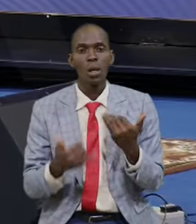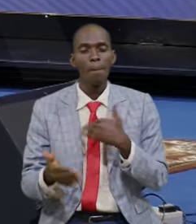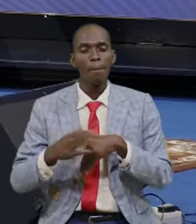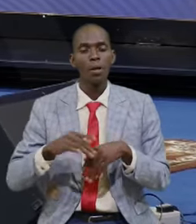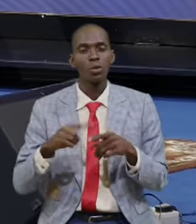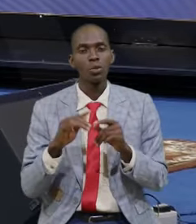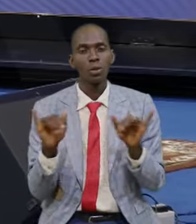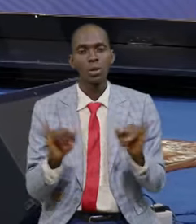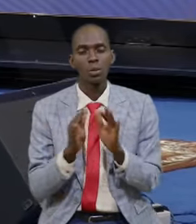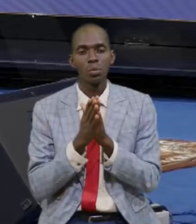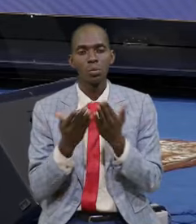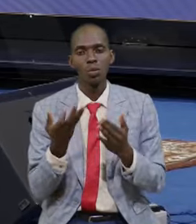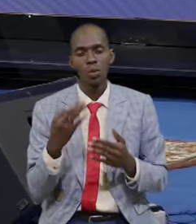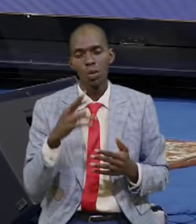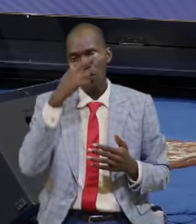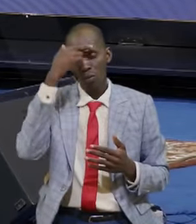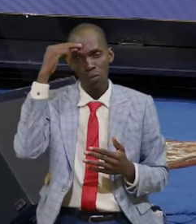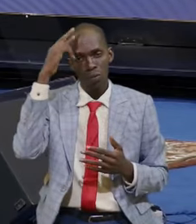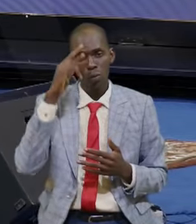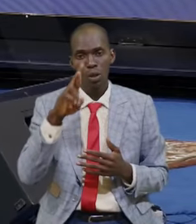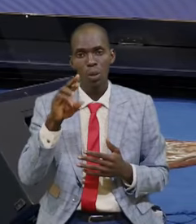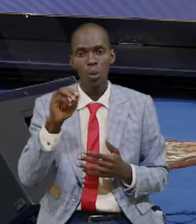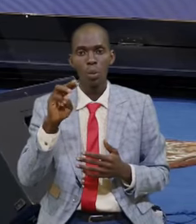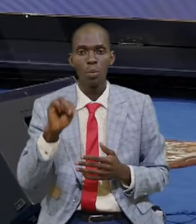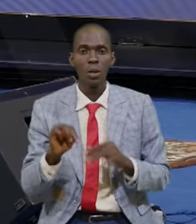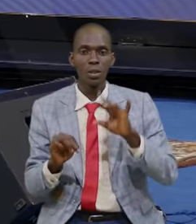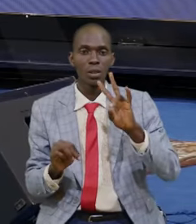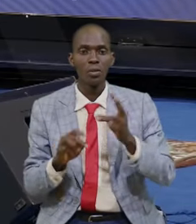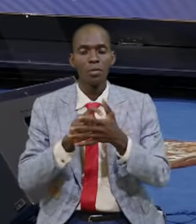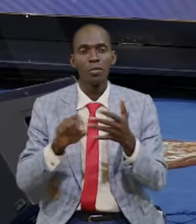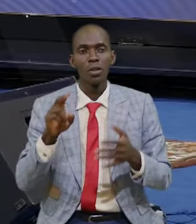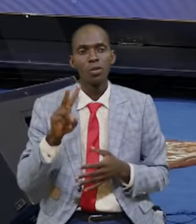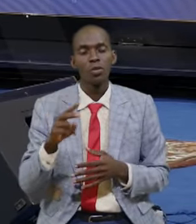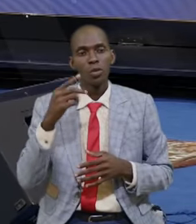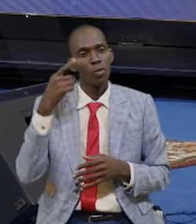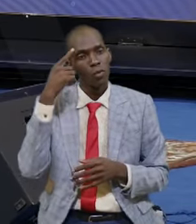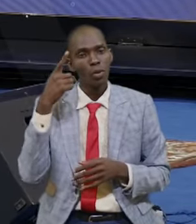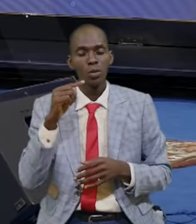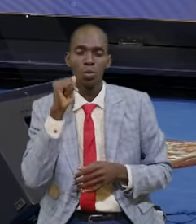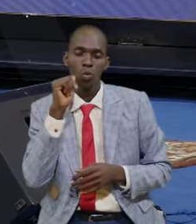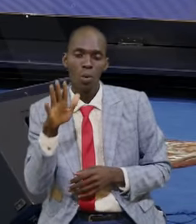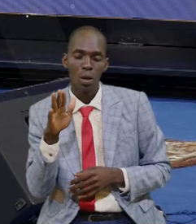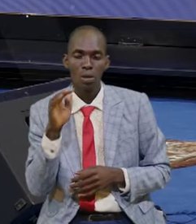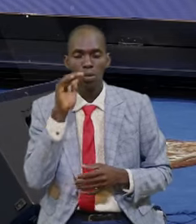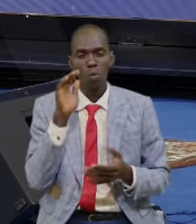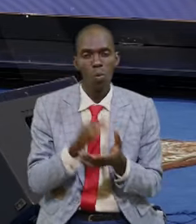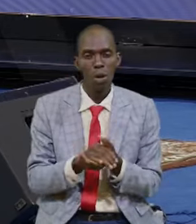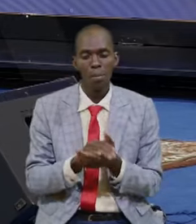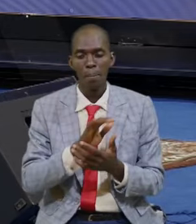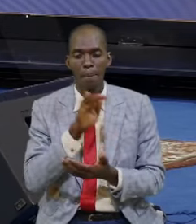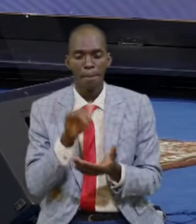chapter 7, and we're looking at verse 2. For the woman, the wife, the woman, the married